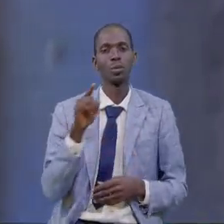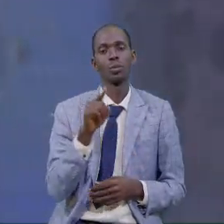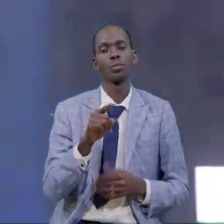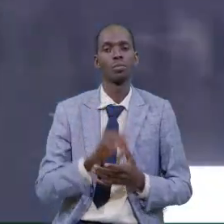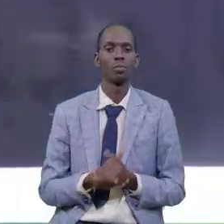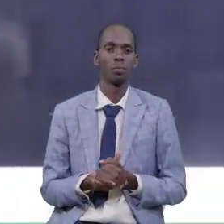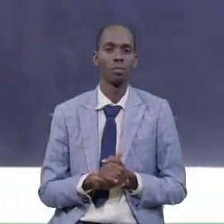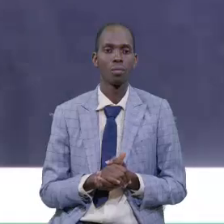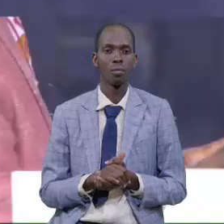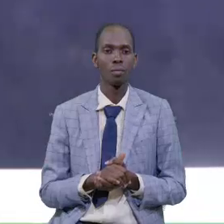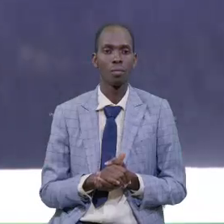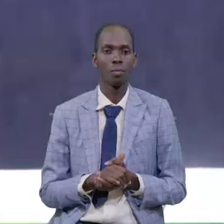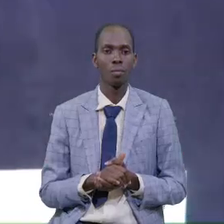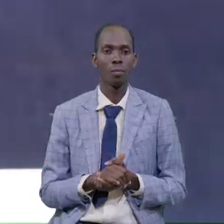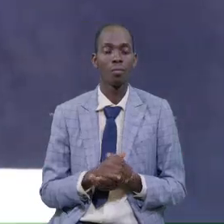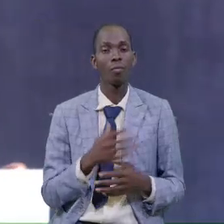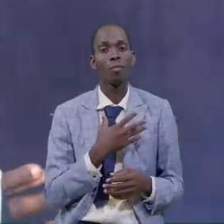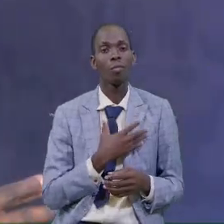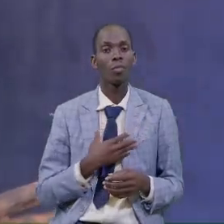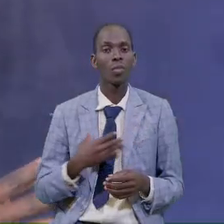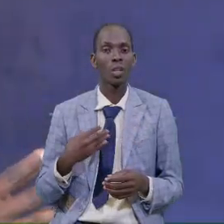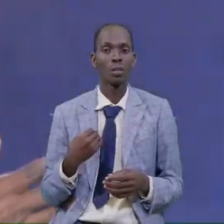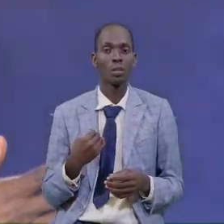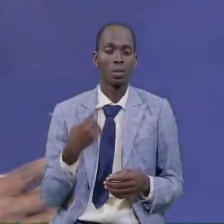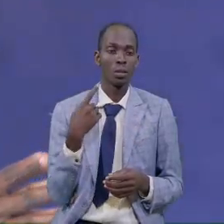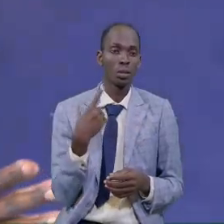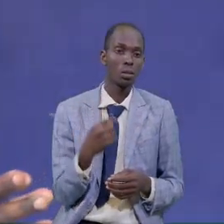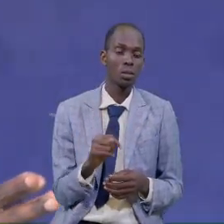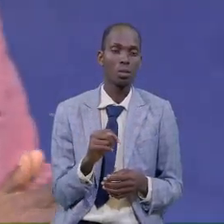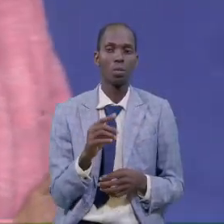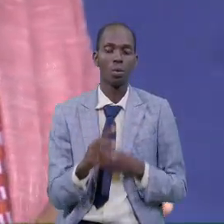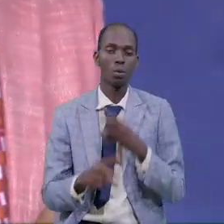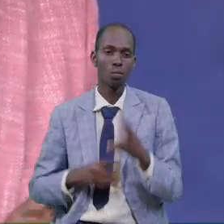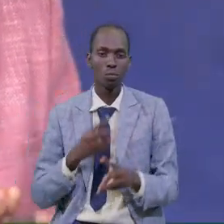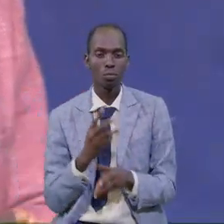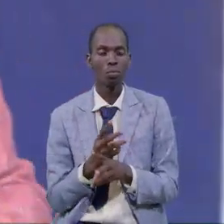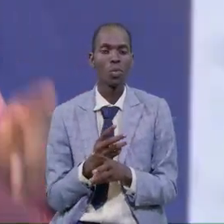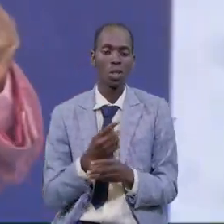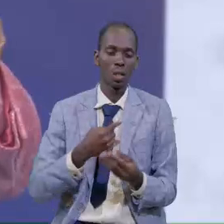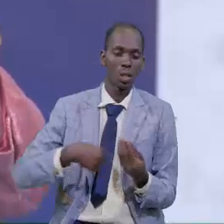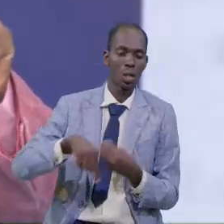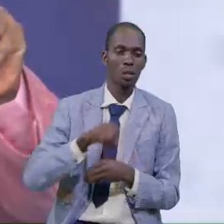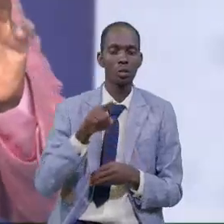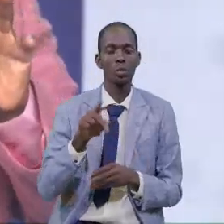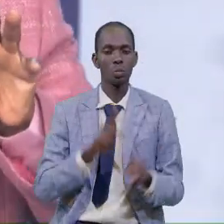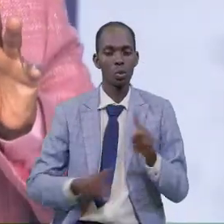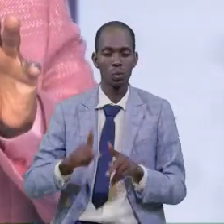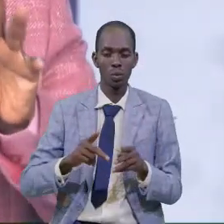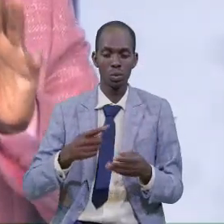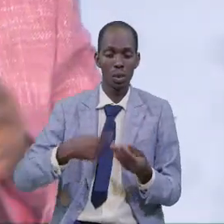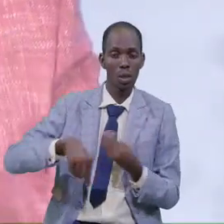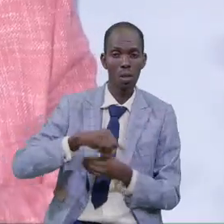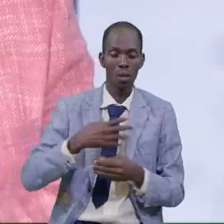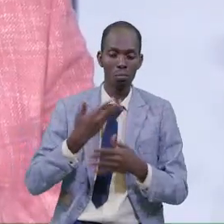And the world, your world, people around you, people beyond you, in every area